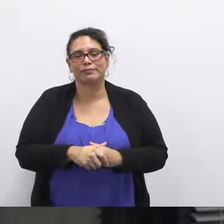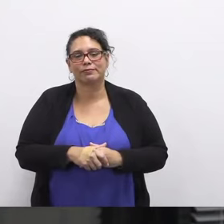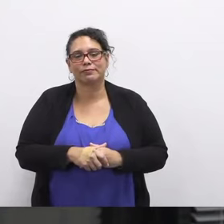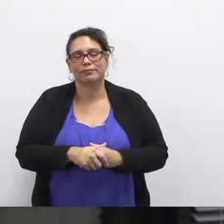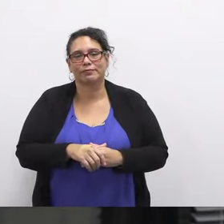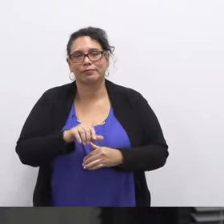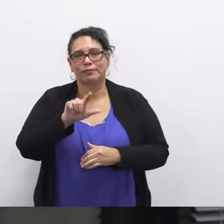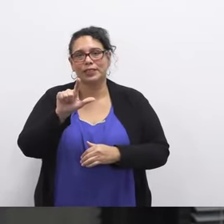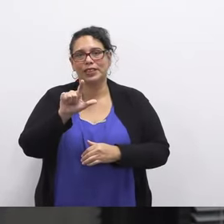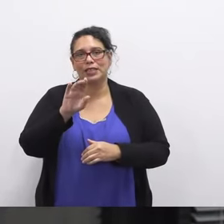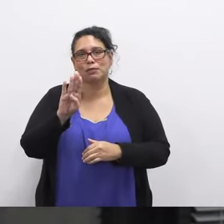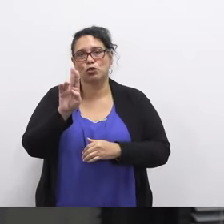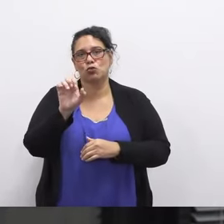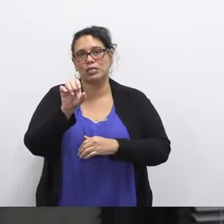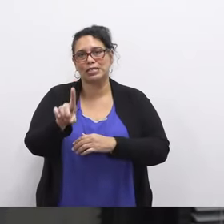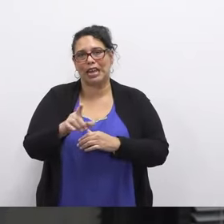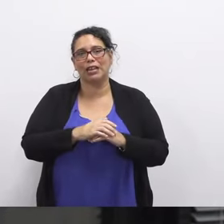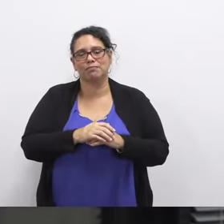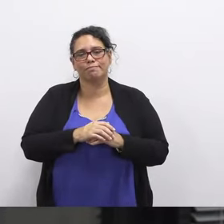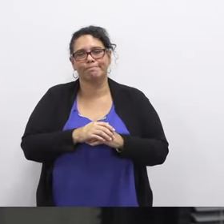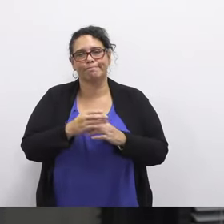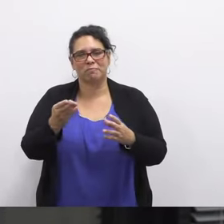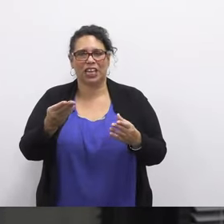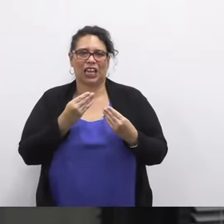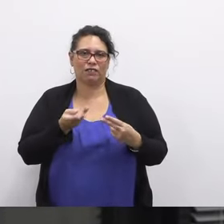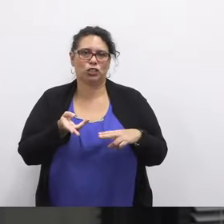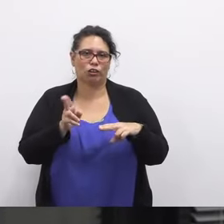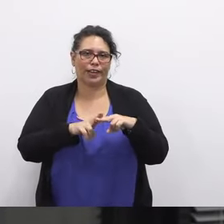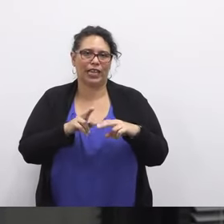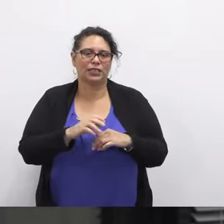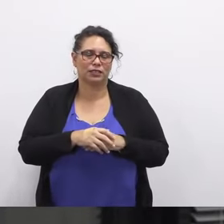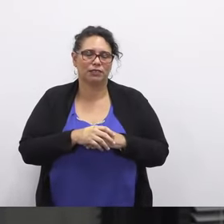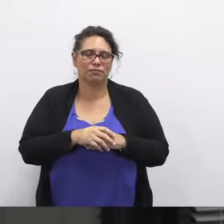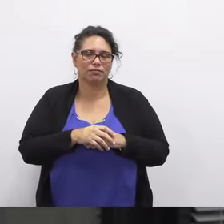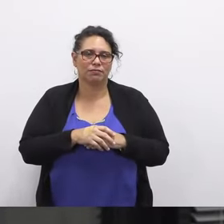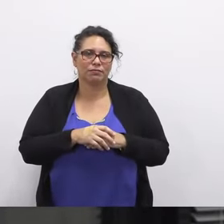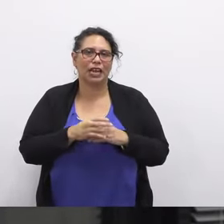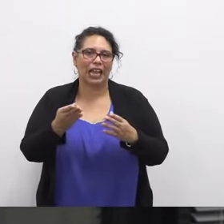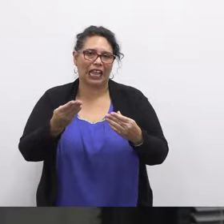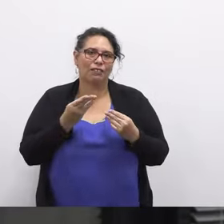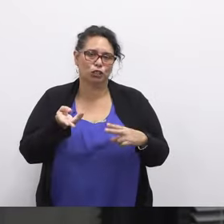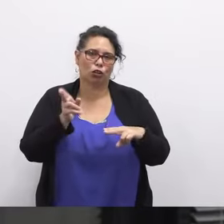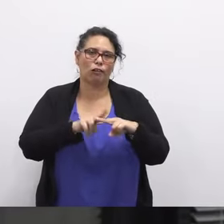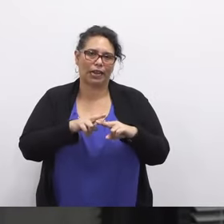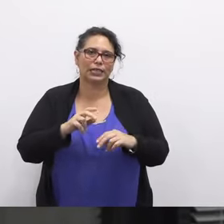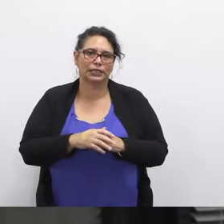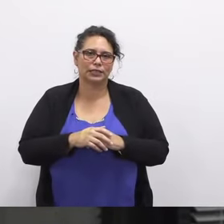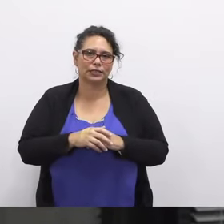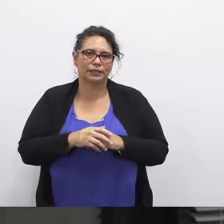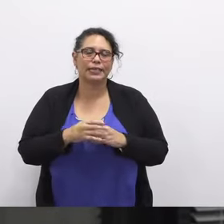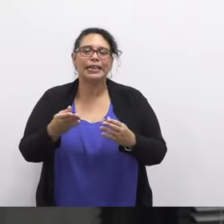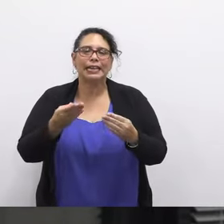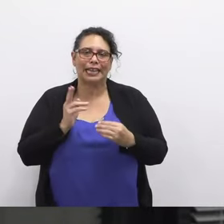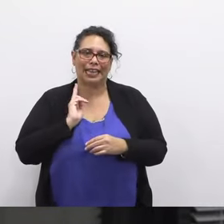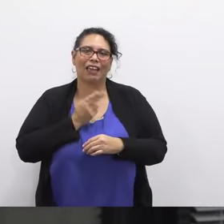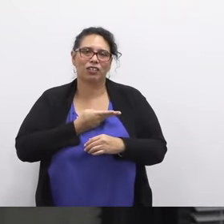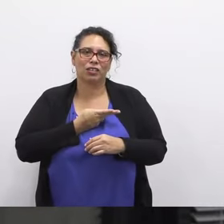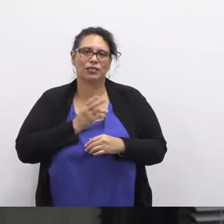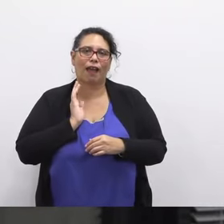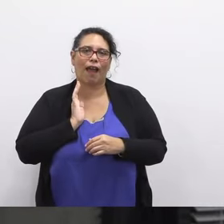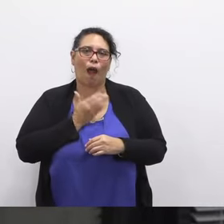LBUSD, give us our raise. Give us our raise. Give us our raise.